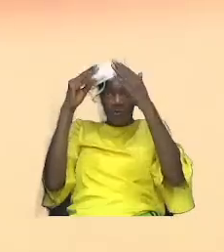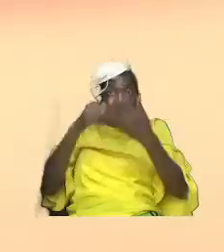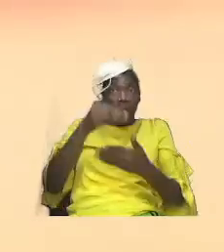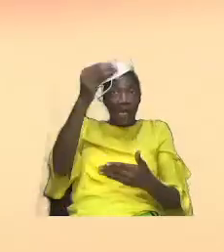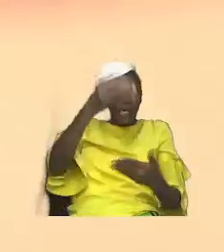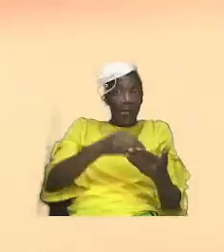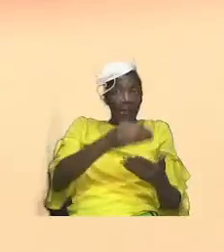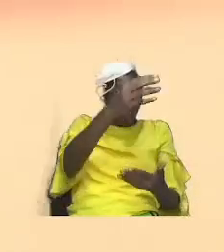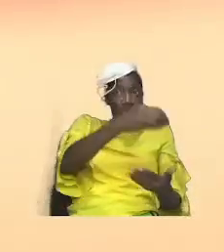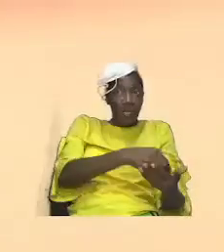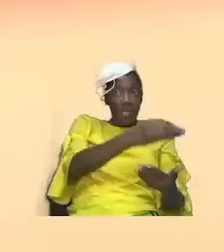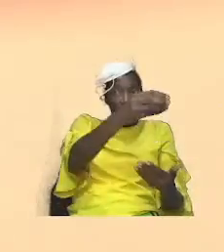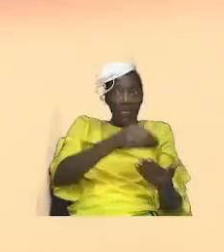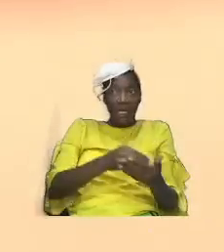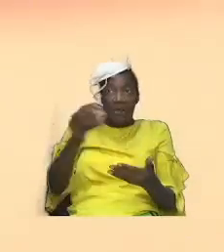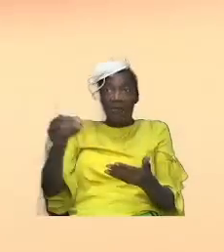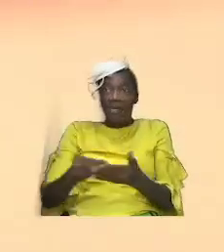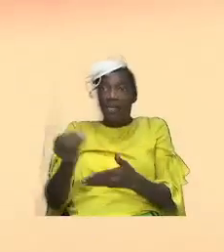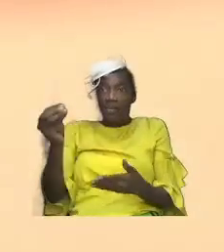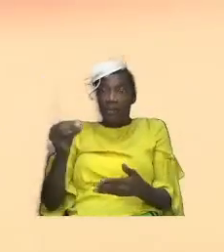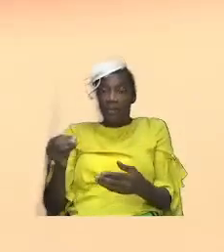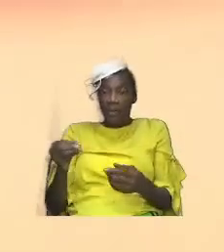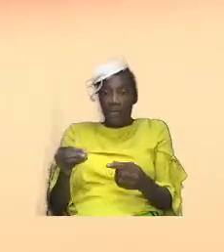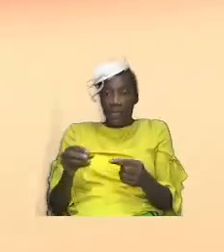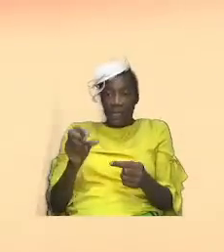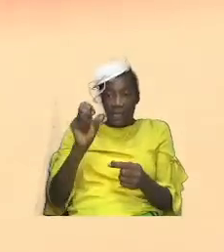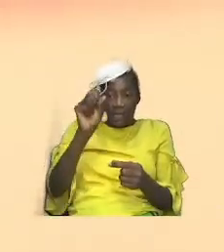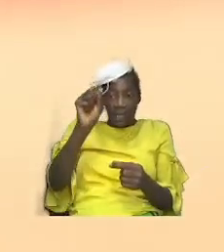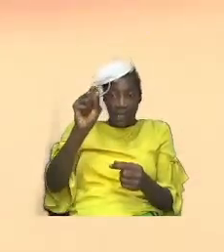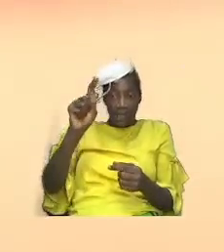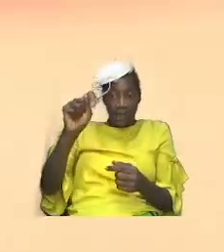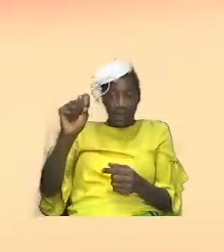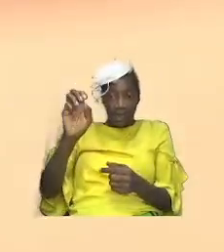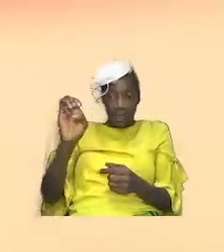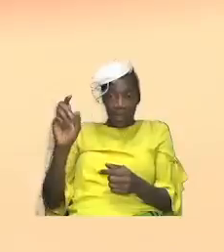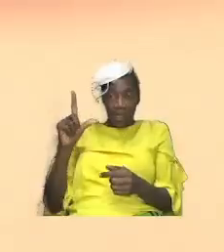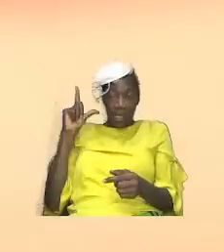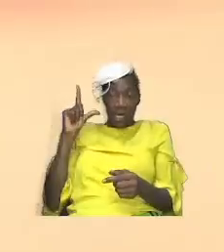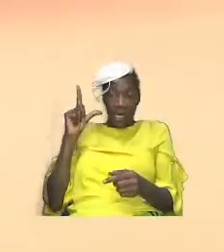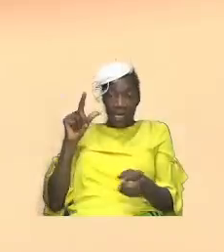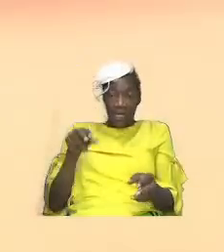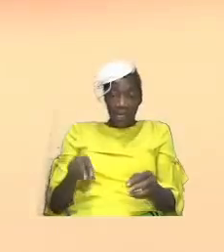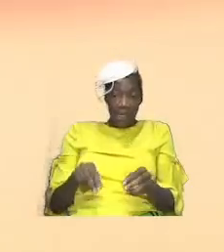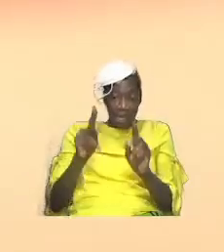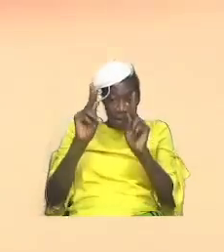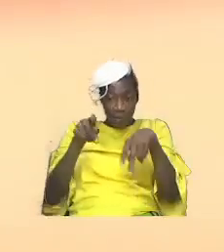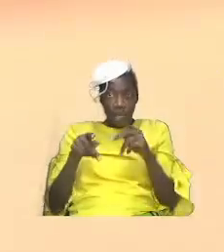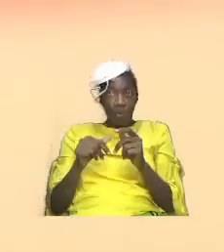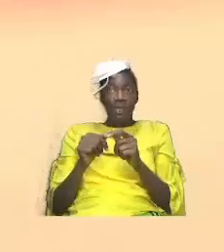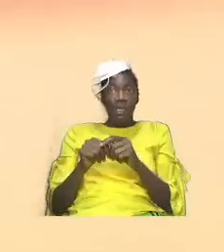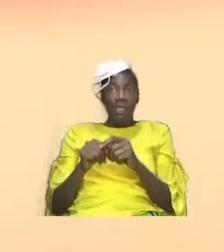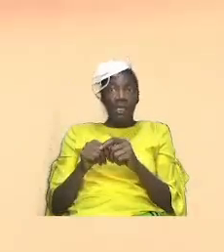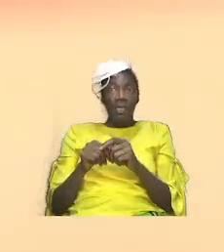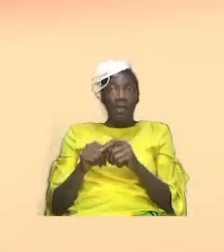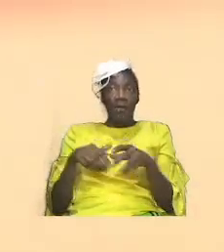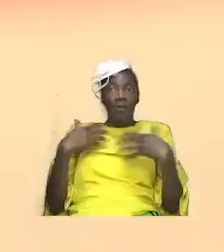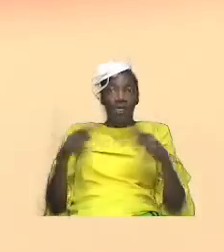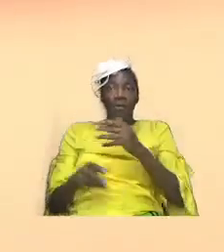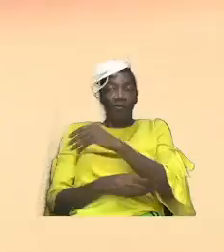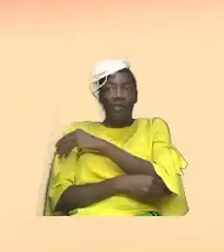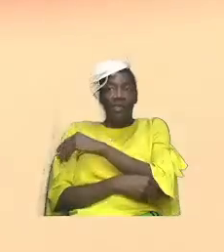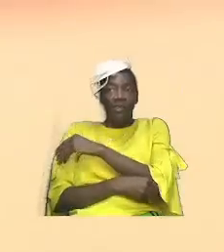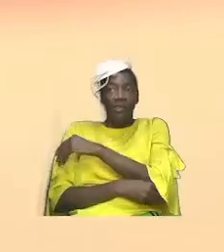expensive, the kind of steel that he has to put into it. And then after all that foundation is set up, we use some